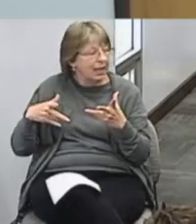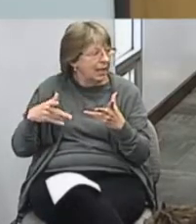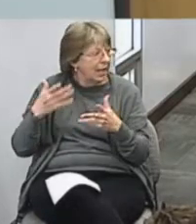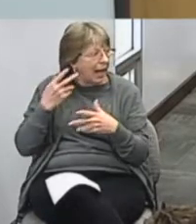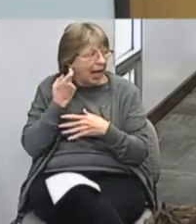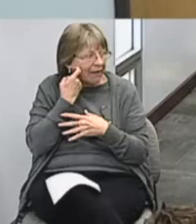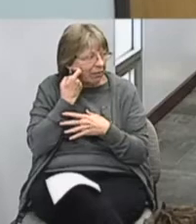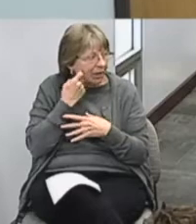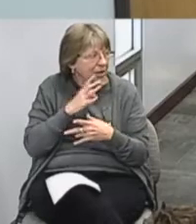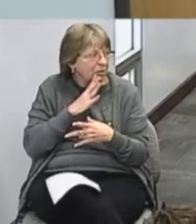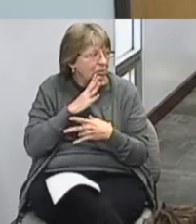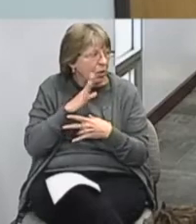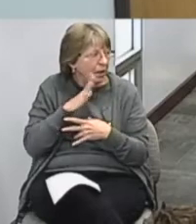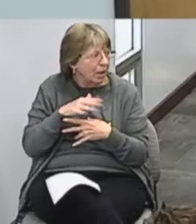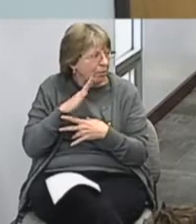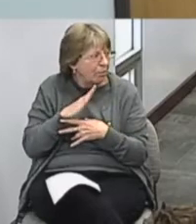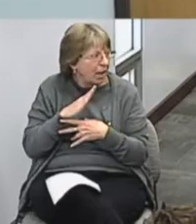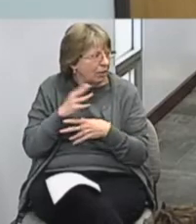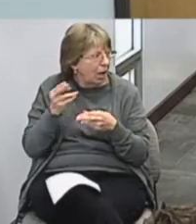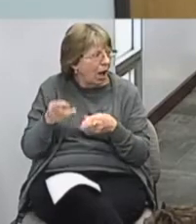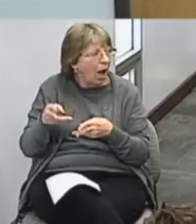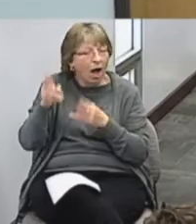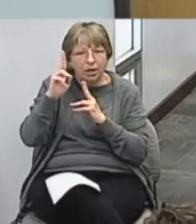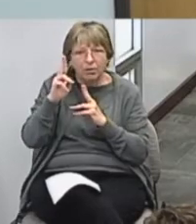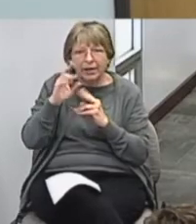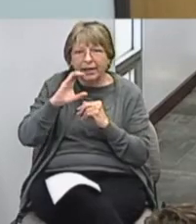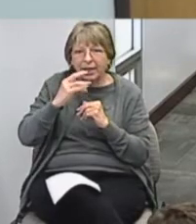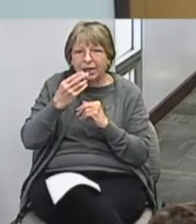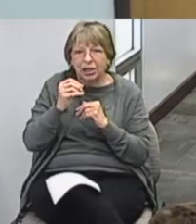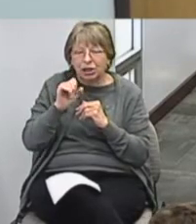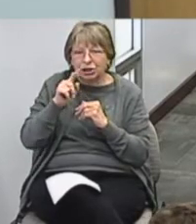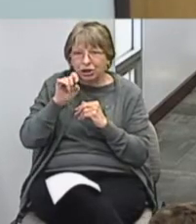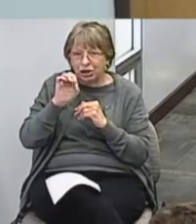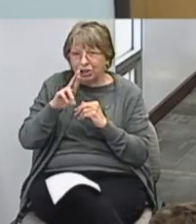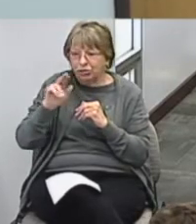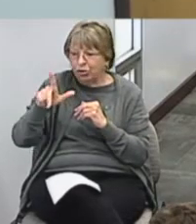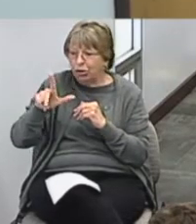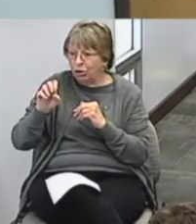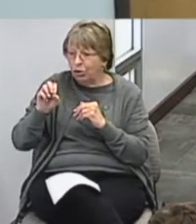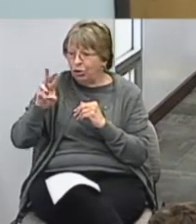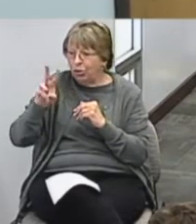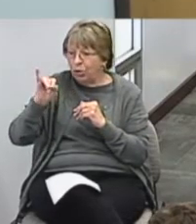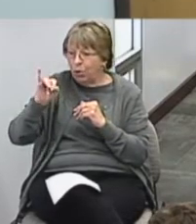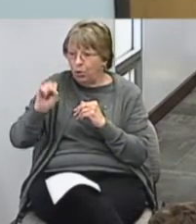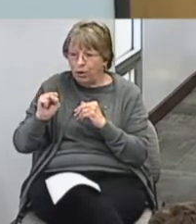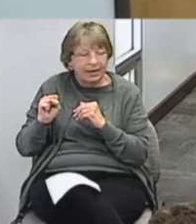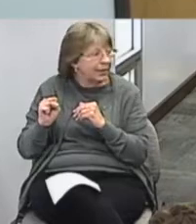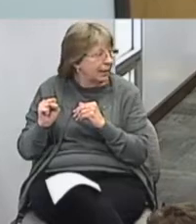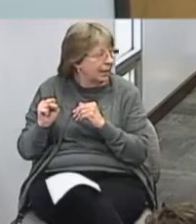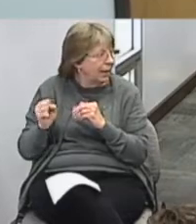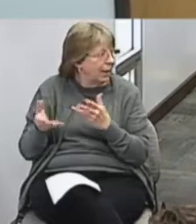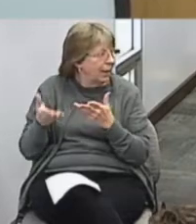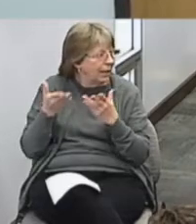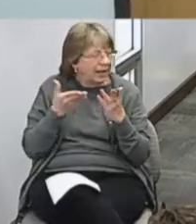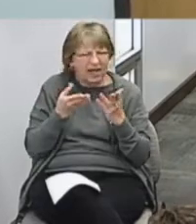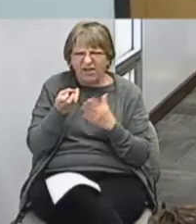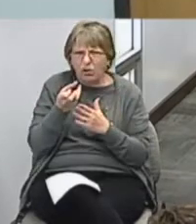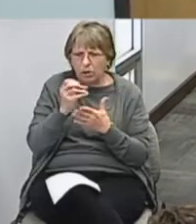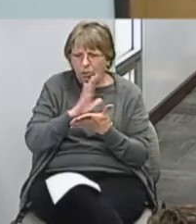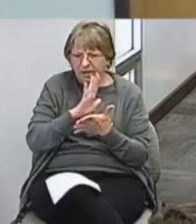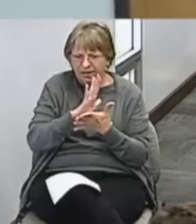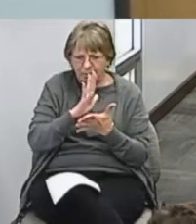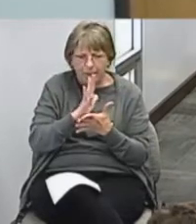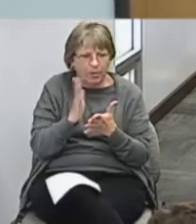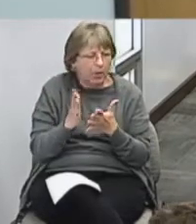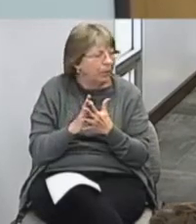about honoring Mr. Chester I. Lewis. I gave you guys a little flyer there. I think I handed it